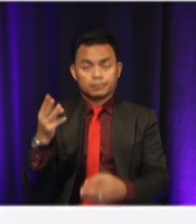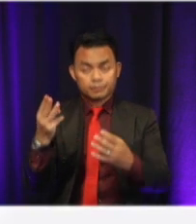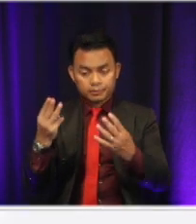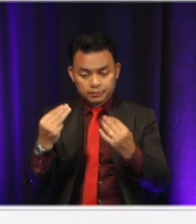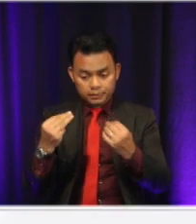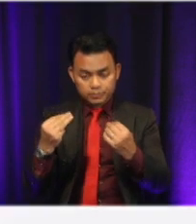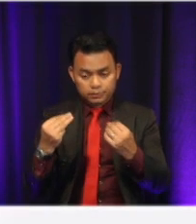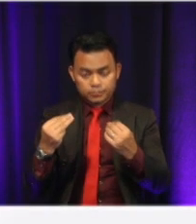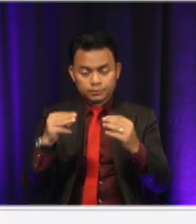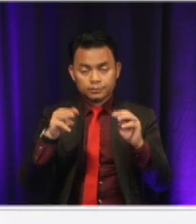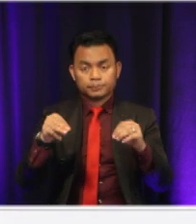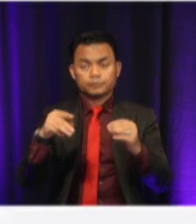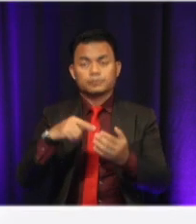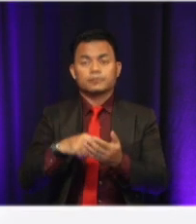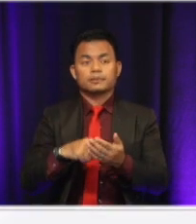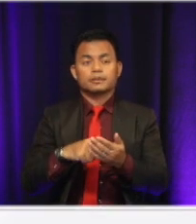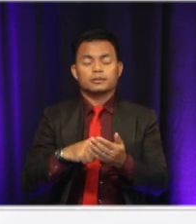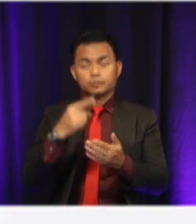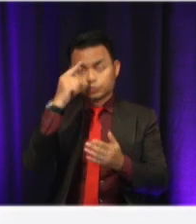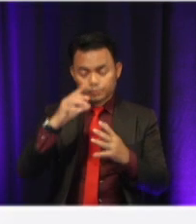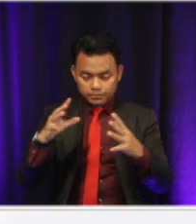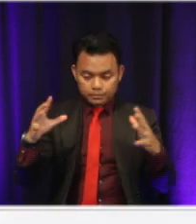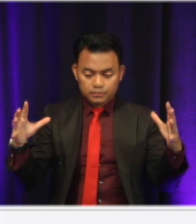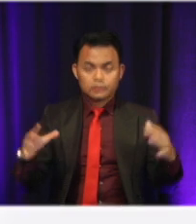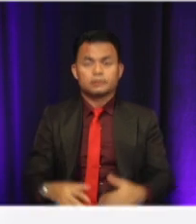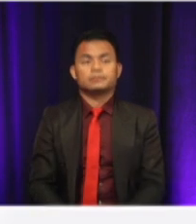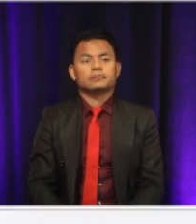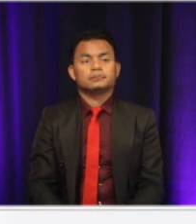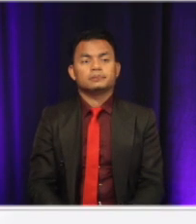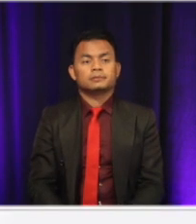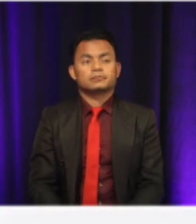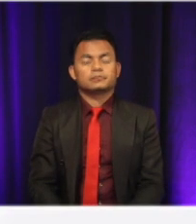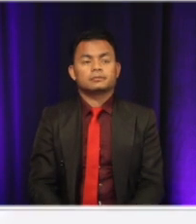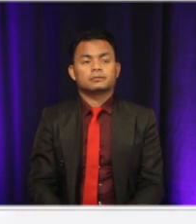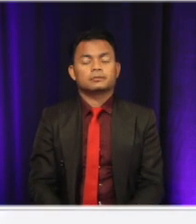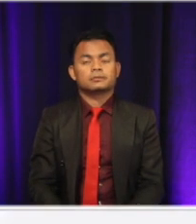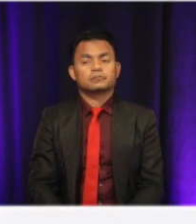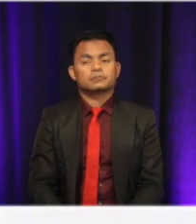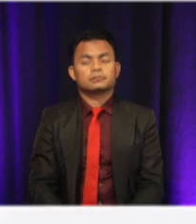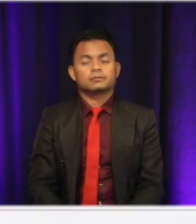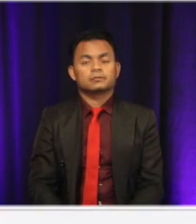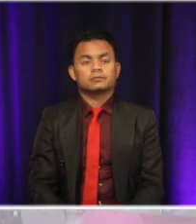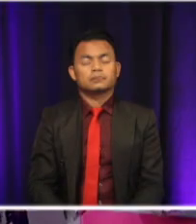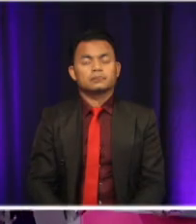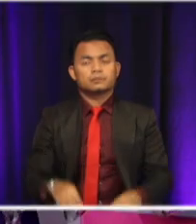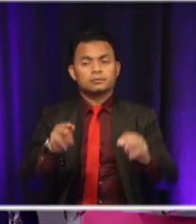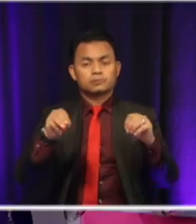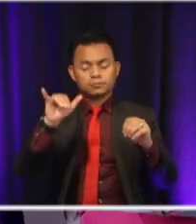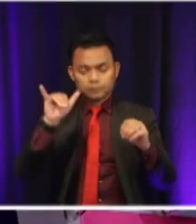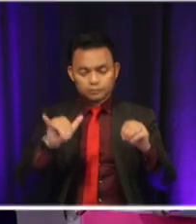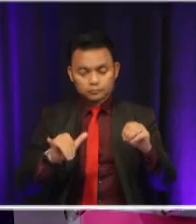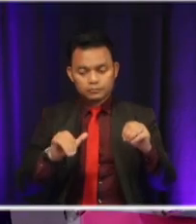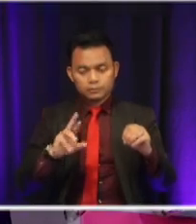a man of honor, a man of great principles, a man who had good,